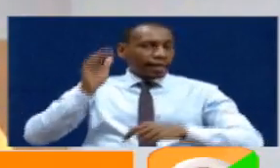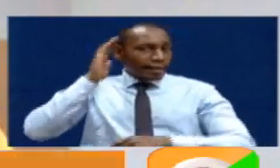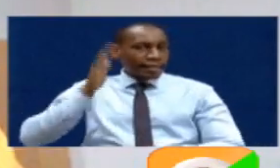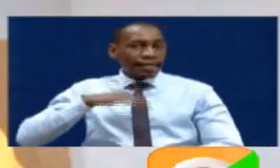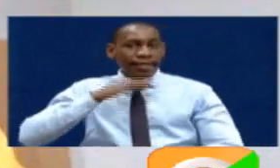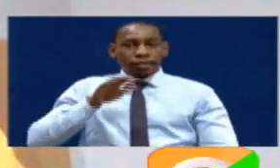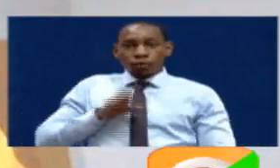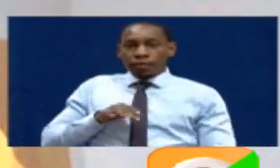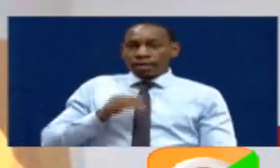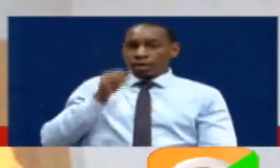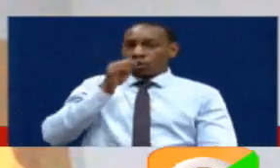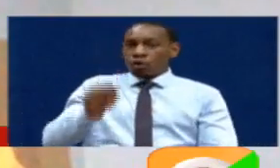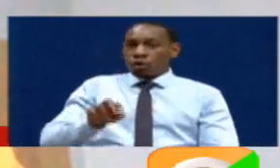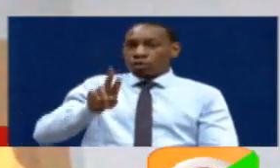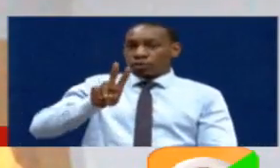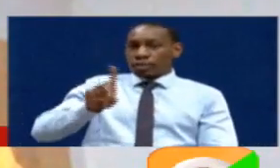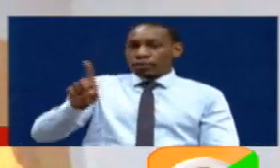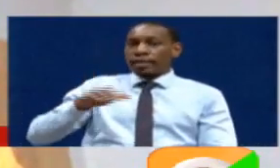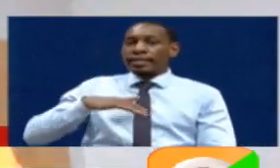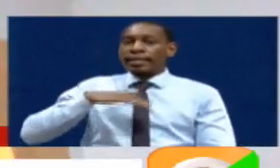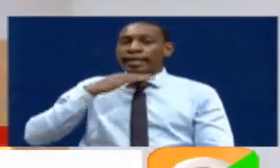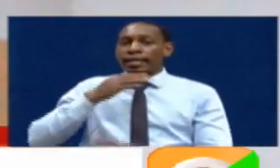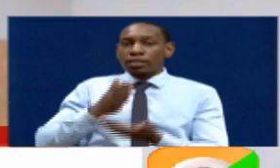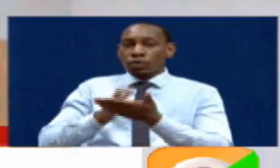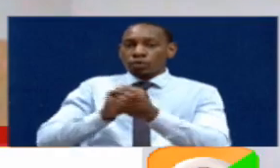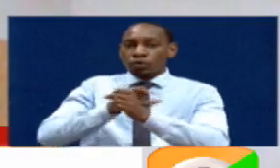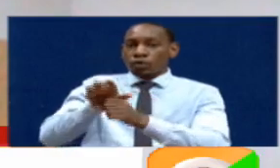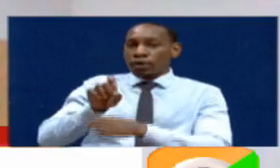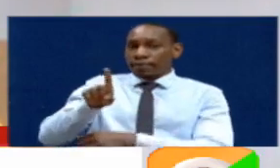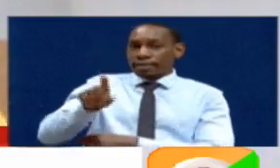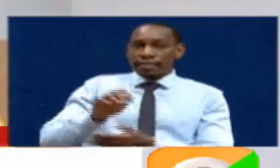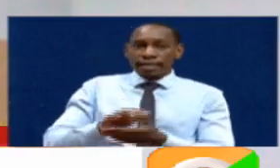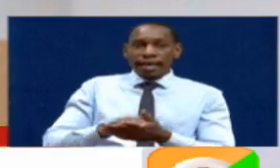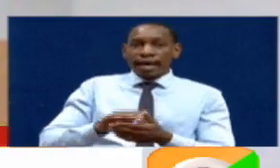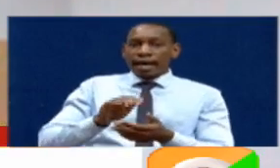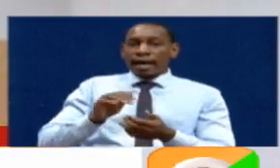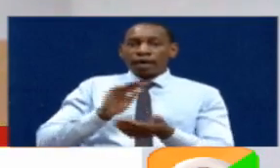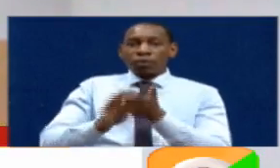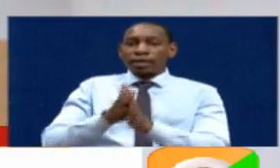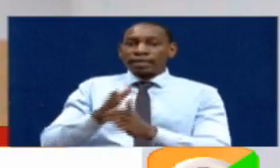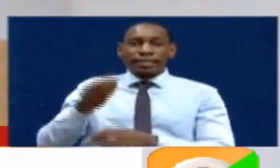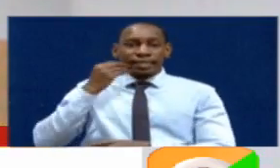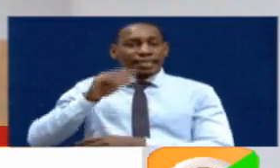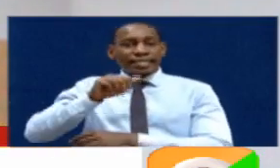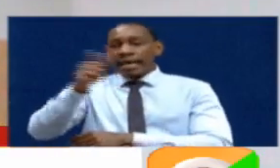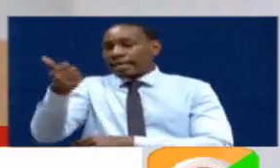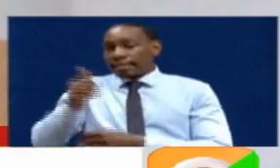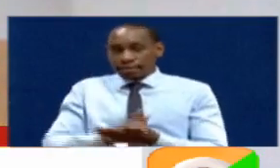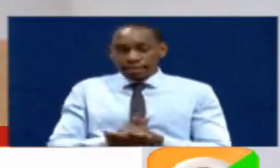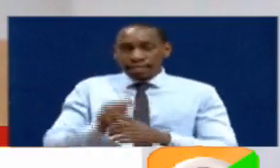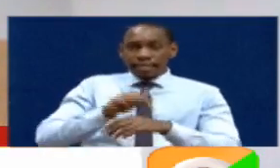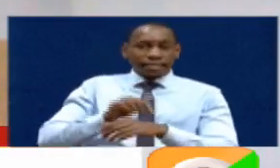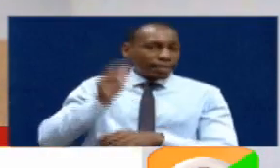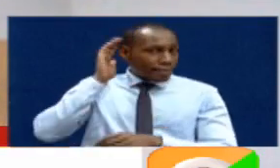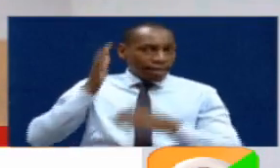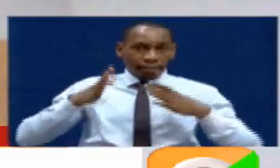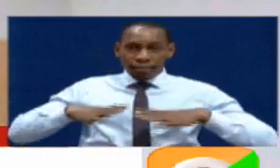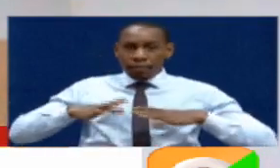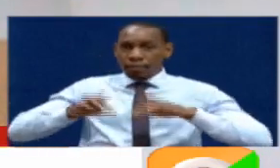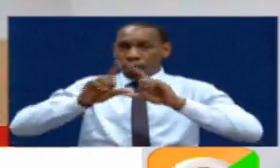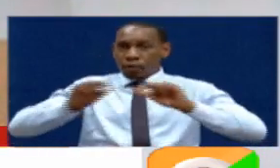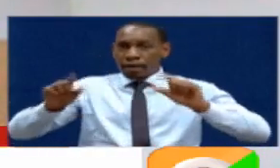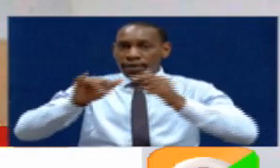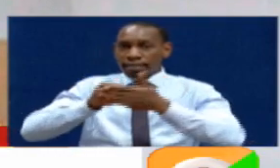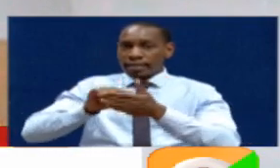who's 21 years old. She died of coronavirus. She didn't have any health complications. And when I hear people saying